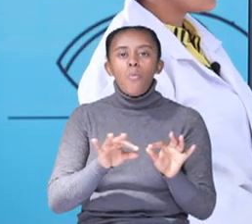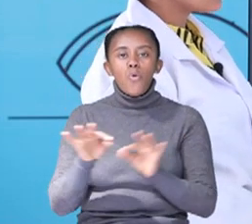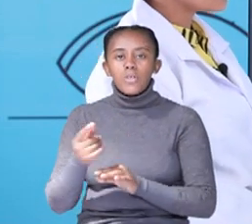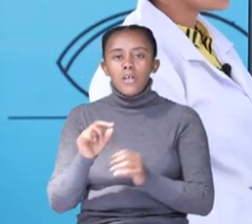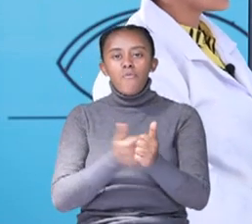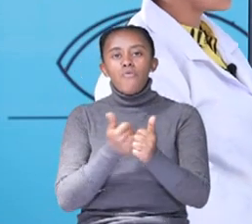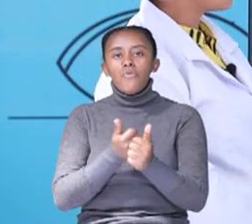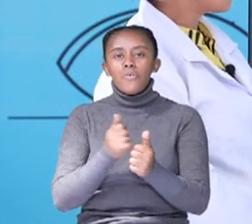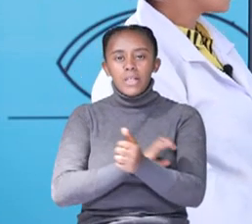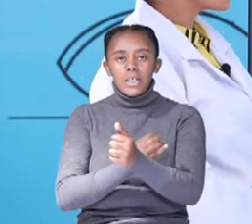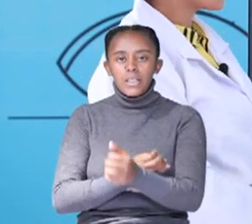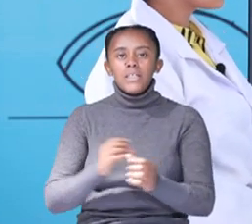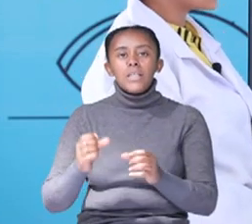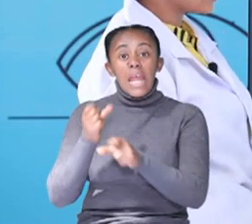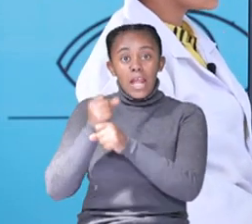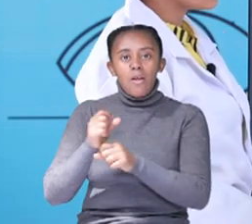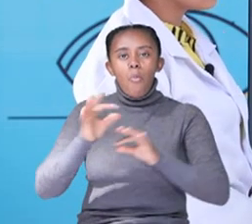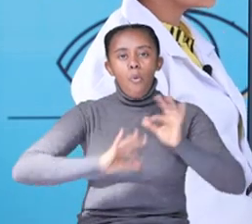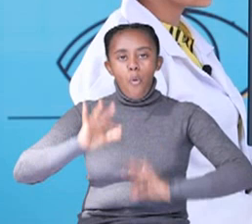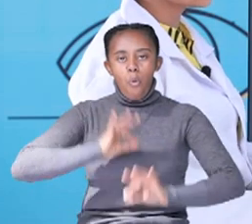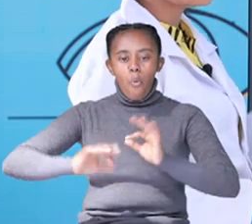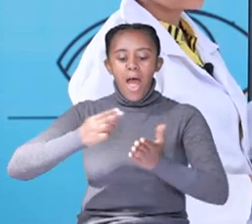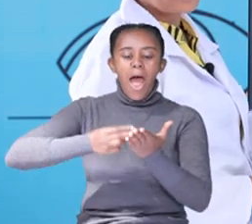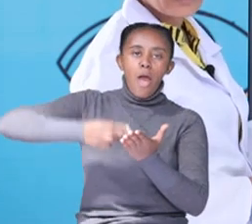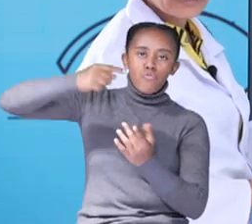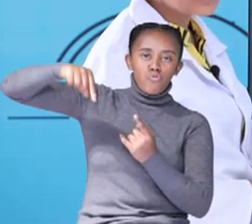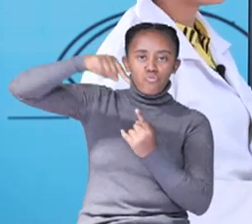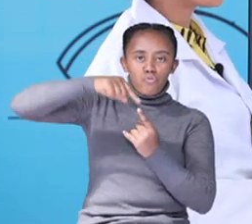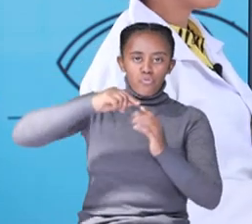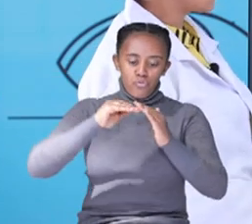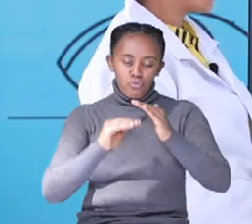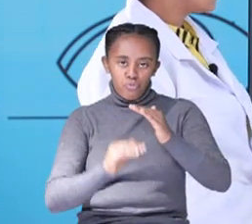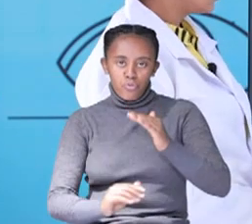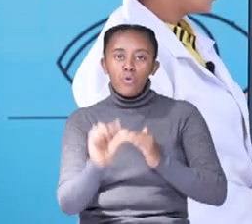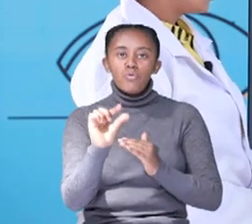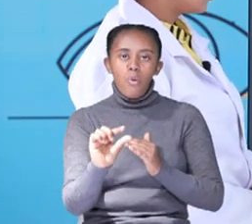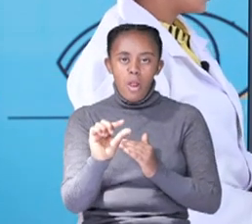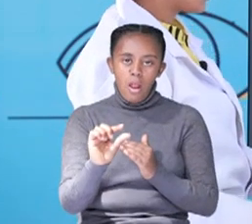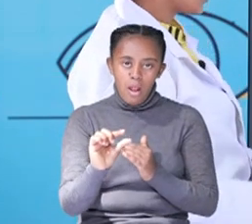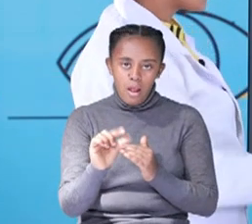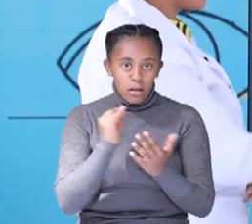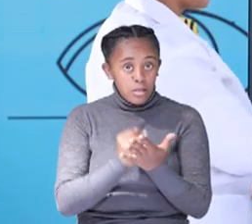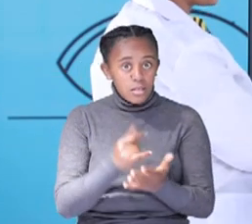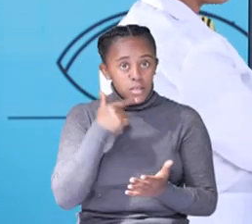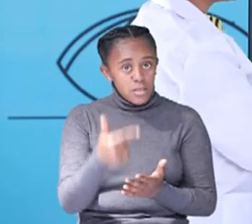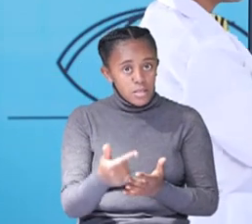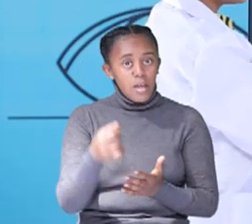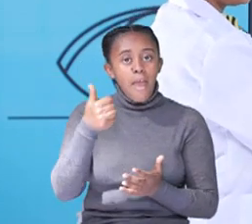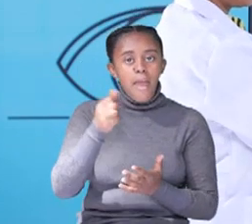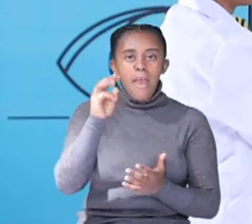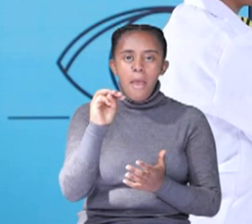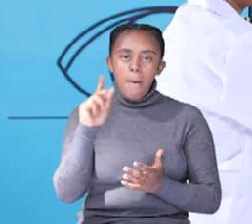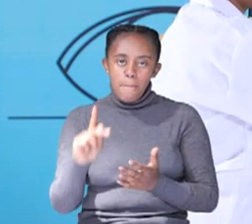following energy carrying molecules from the highest level to the next smaller. It says